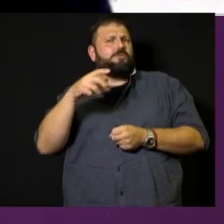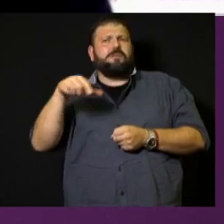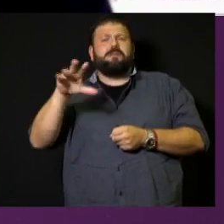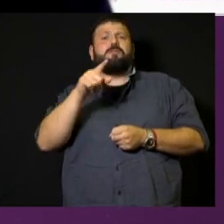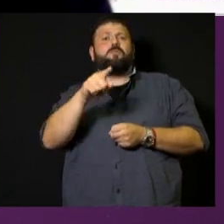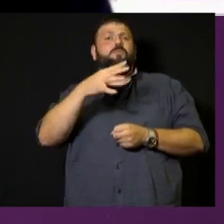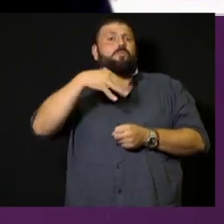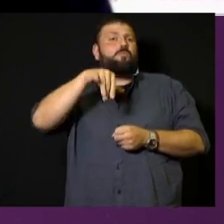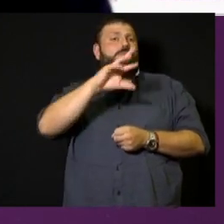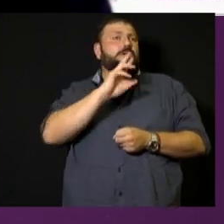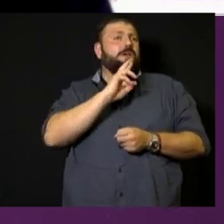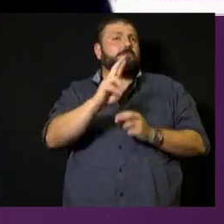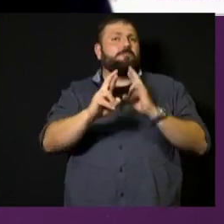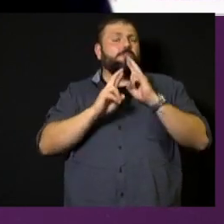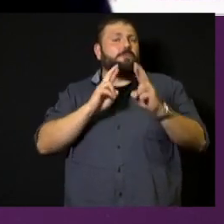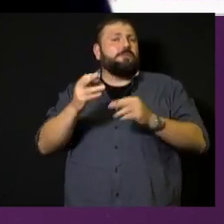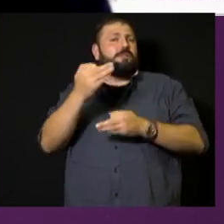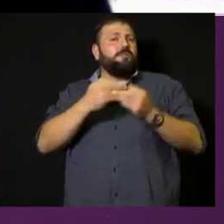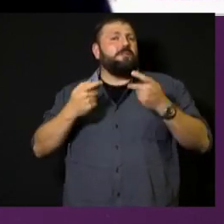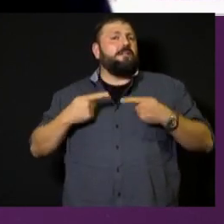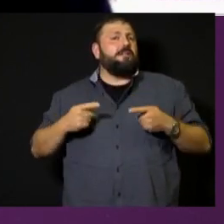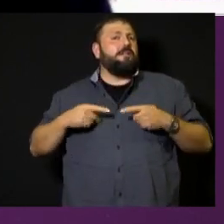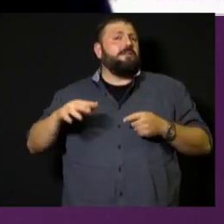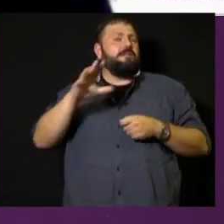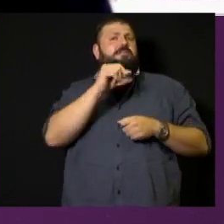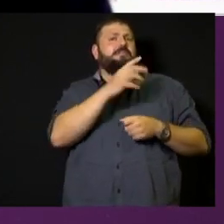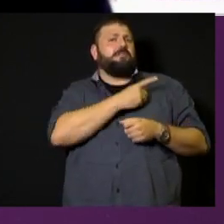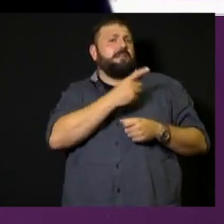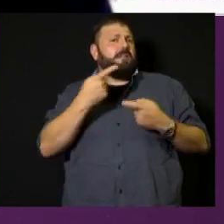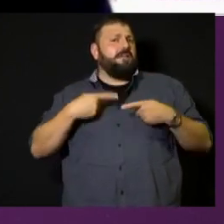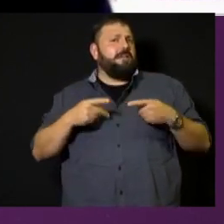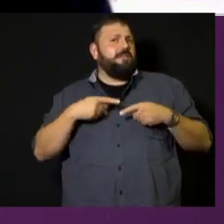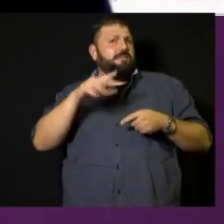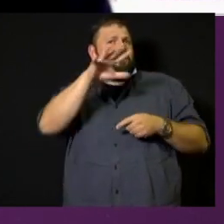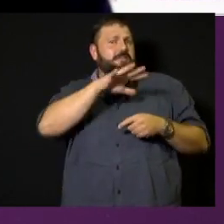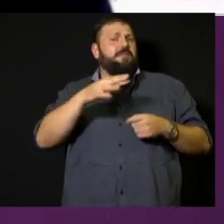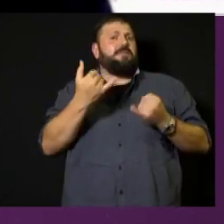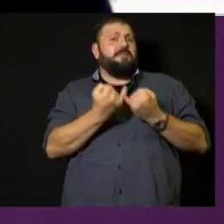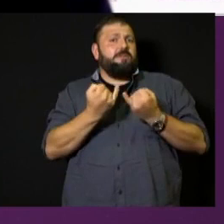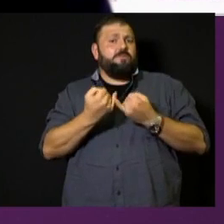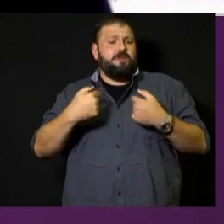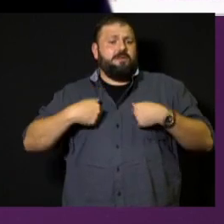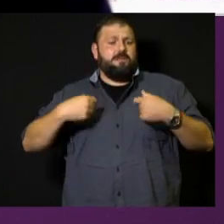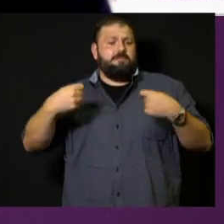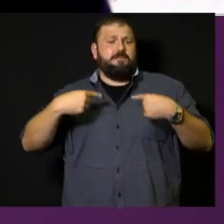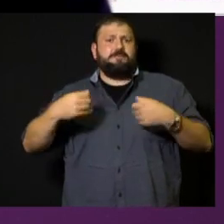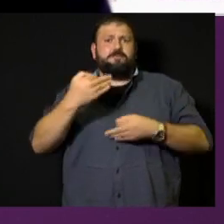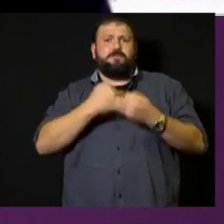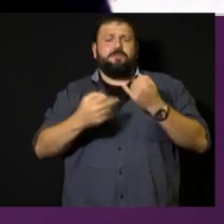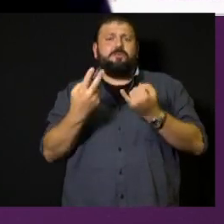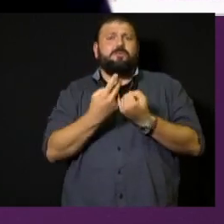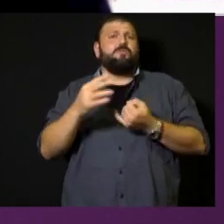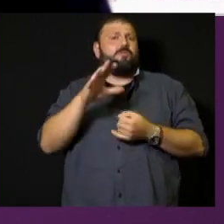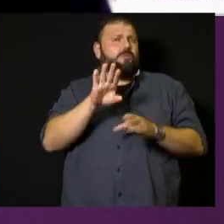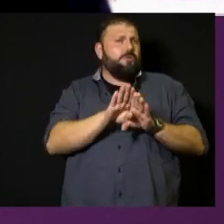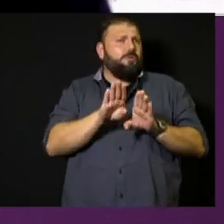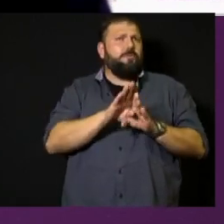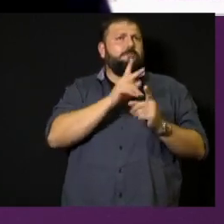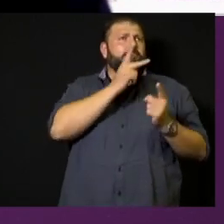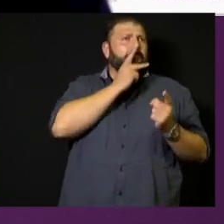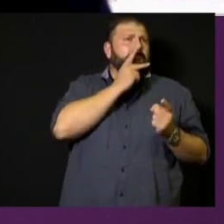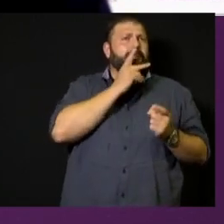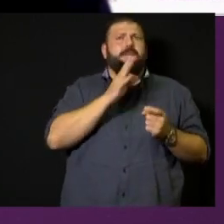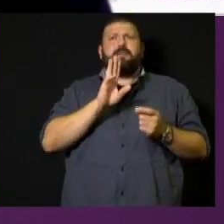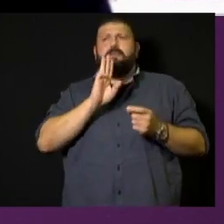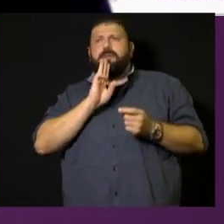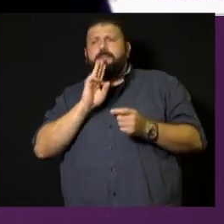following the money, you need to follow not only money but results, and you grow as person,